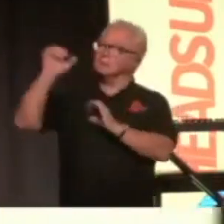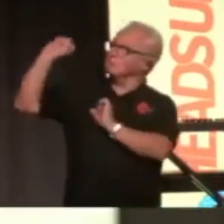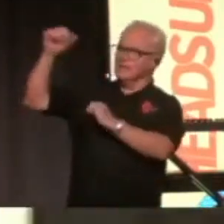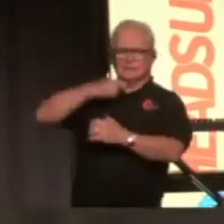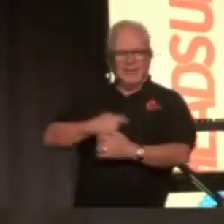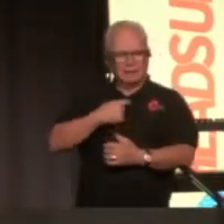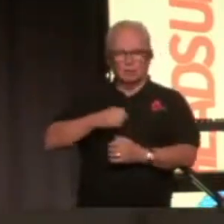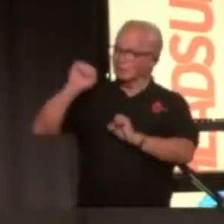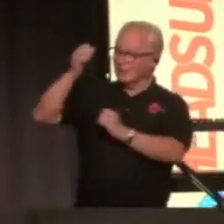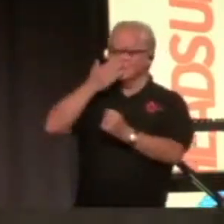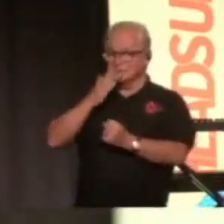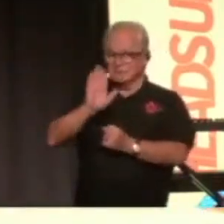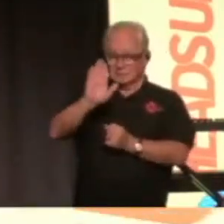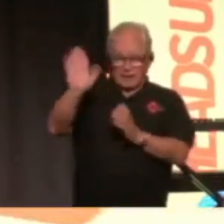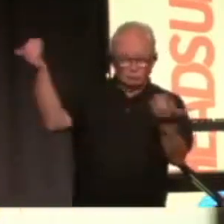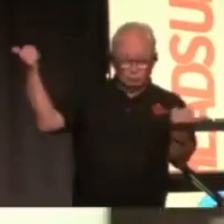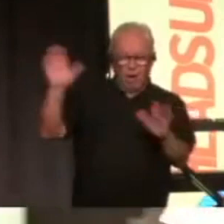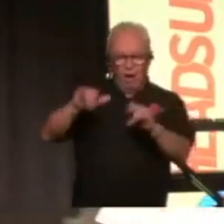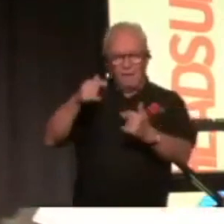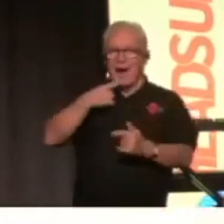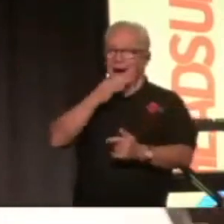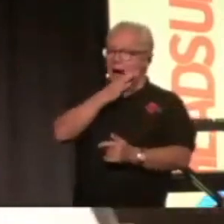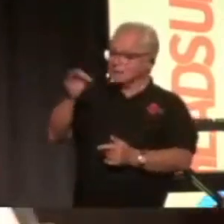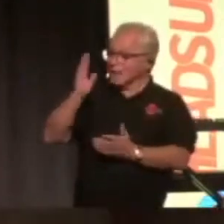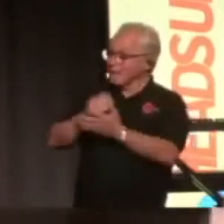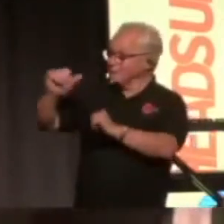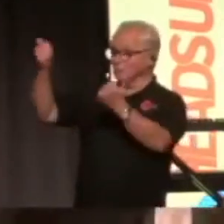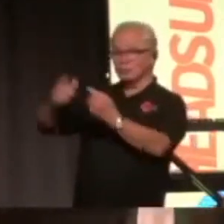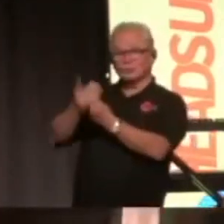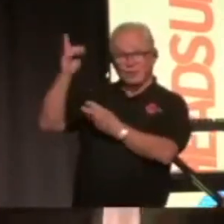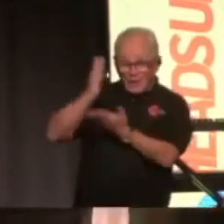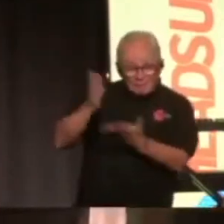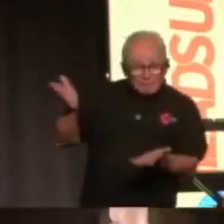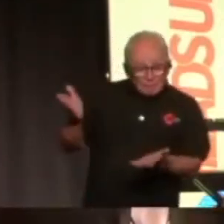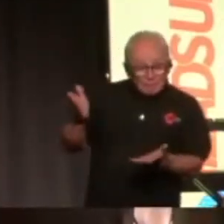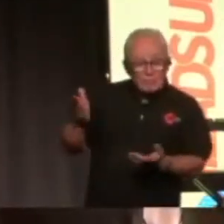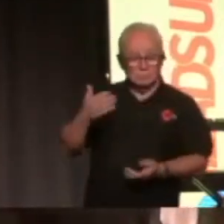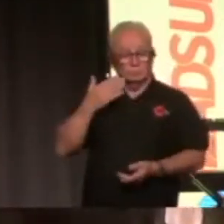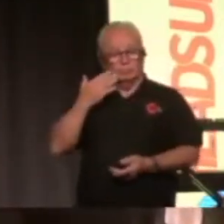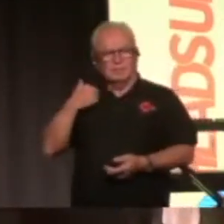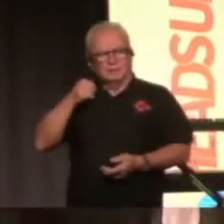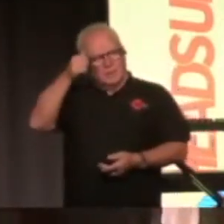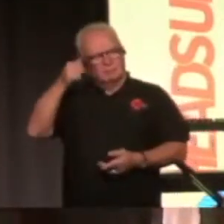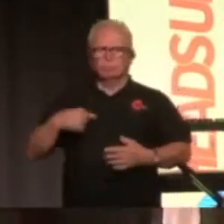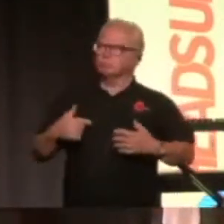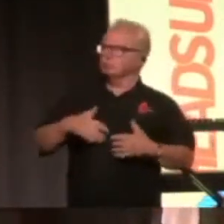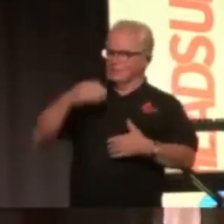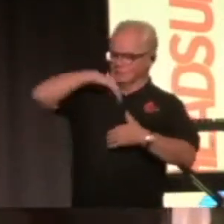who he really is? Is he a good God? I had a fight over whether he was a good